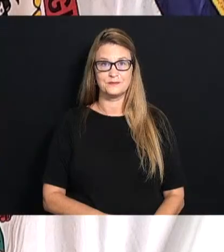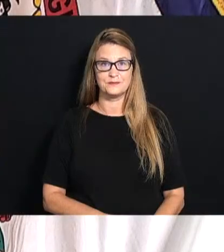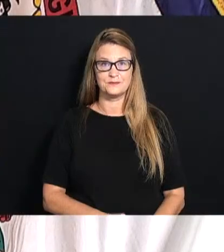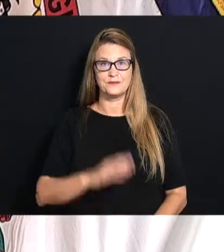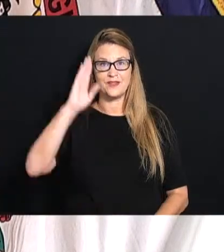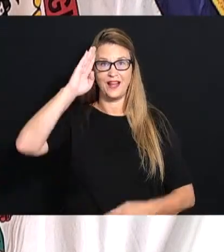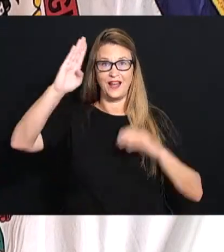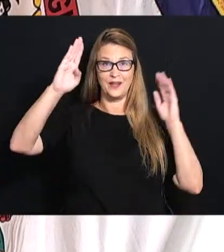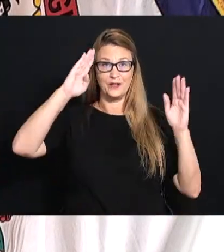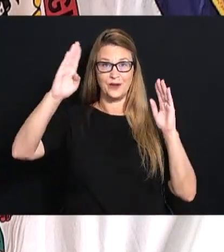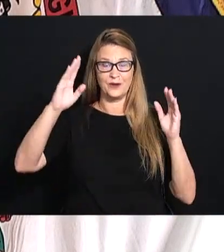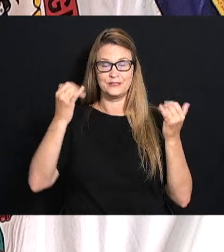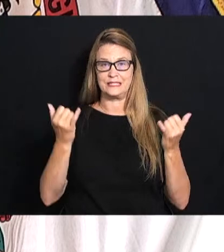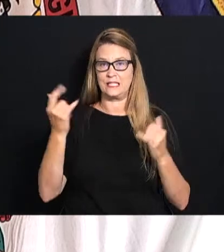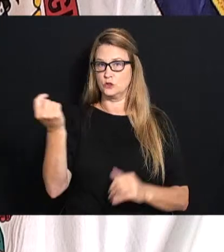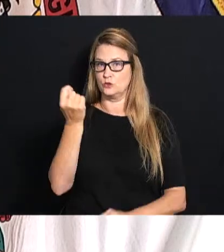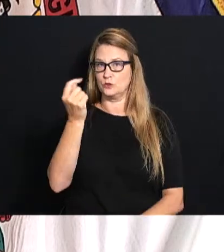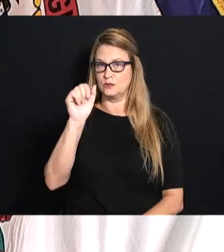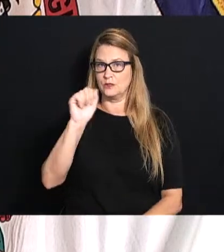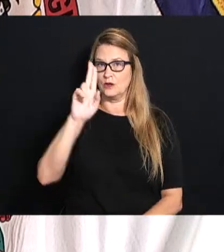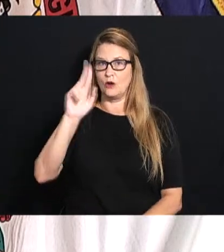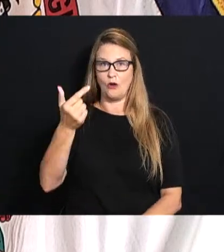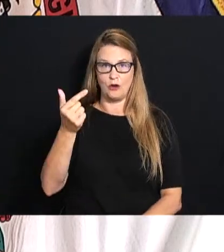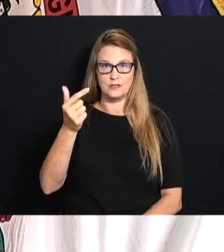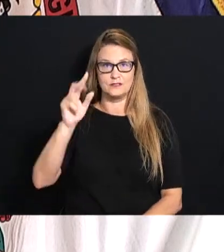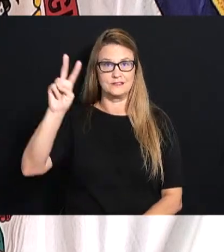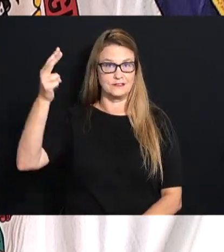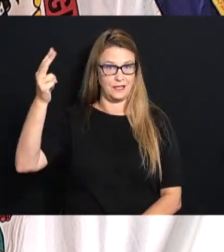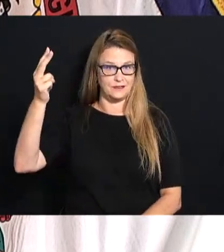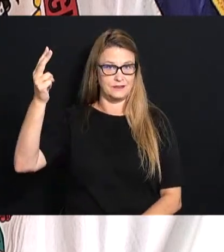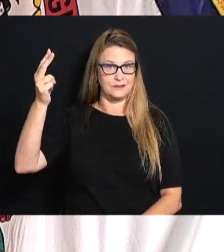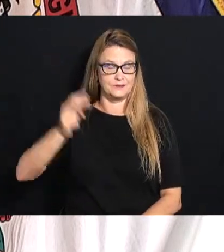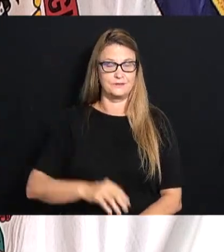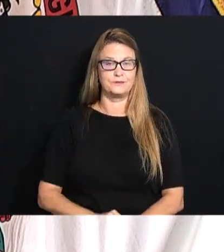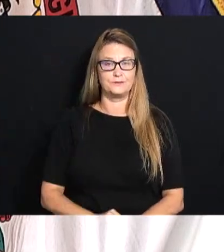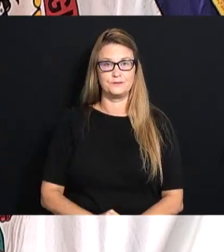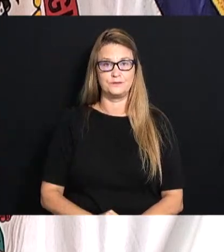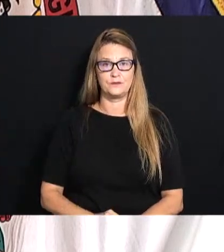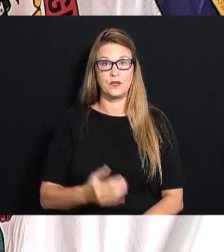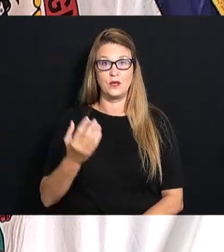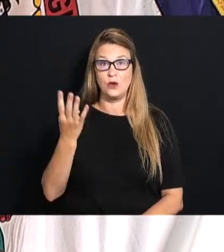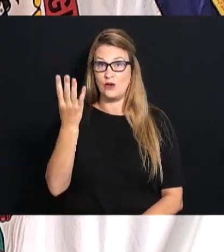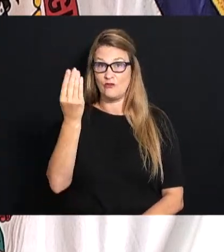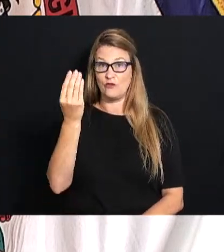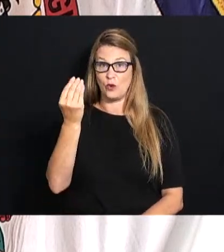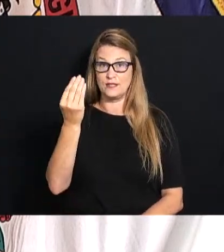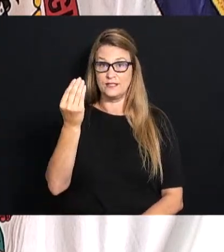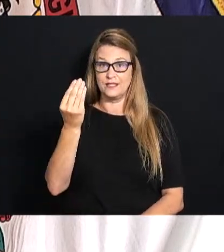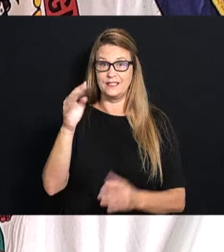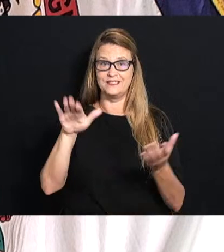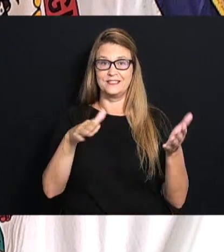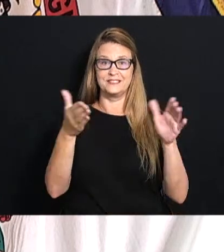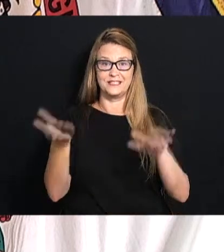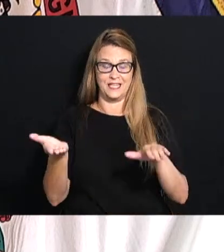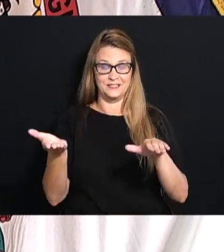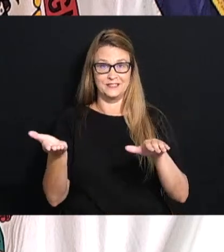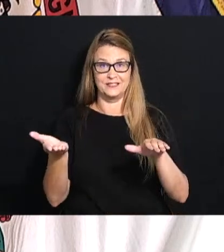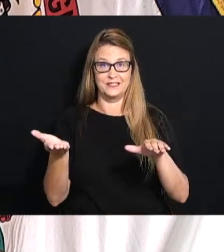Hello, everyone. It's Tuesday, August the 2nd. We do have 14 additional deaths